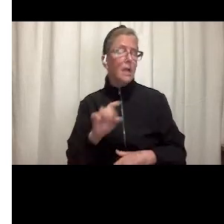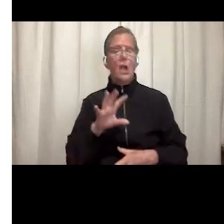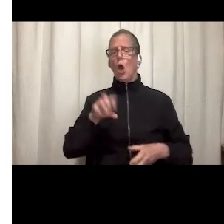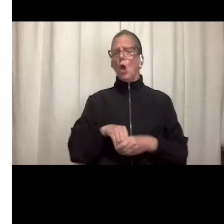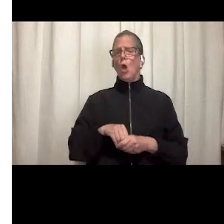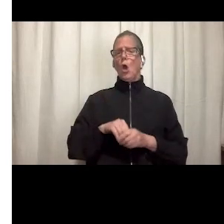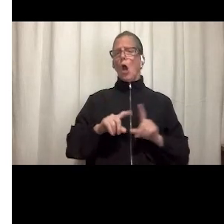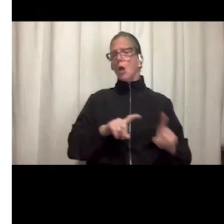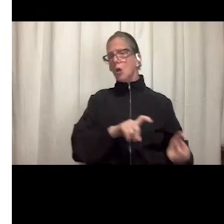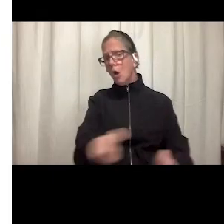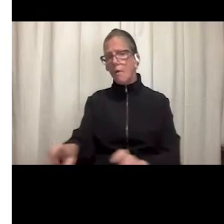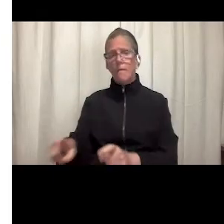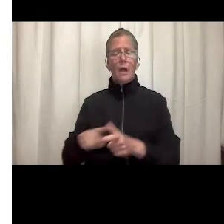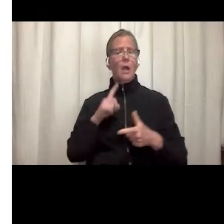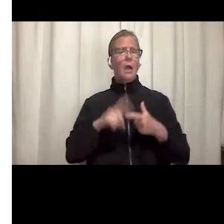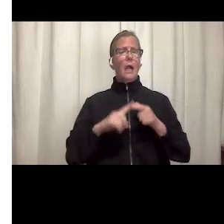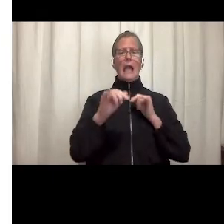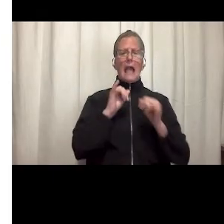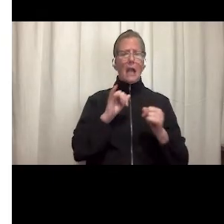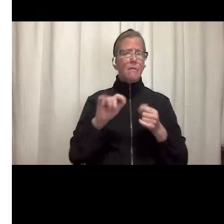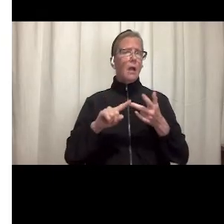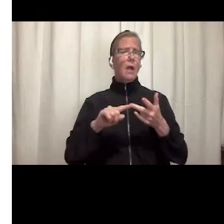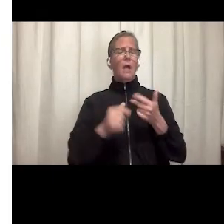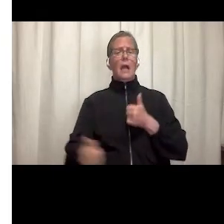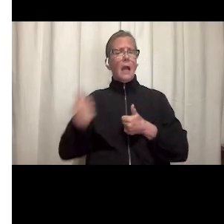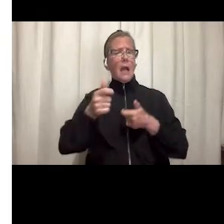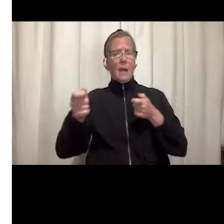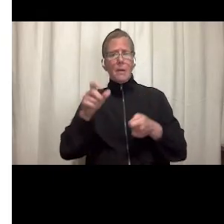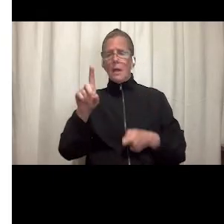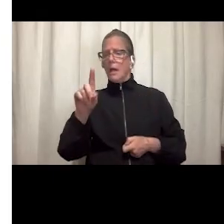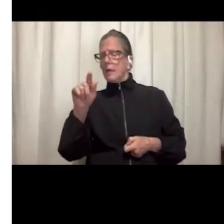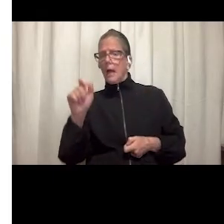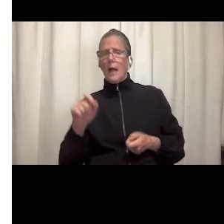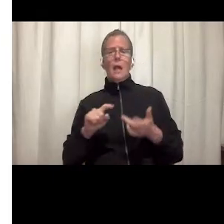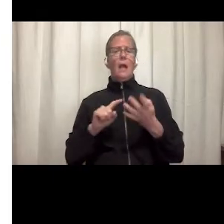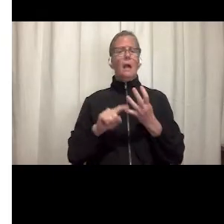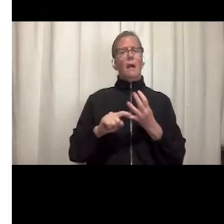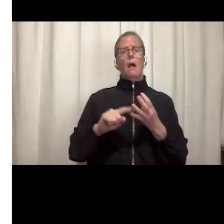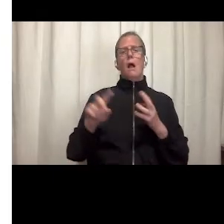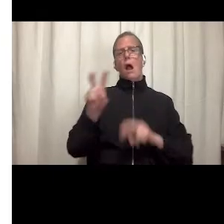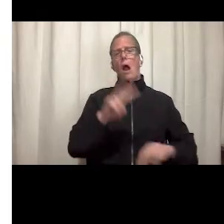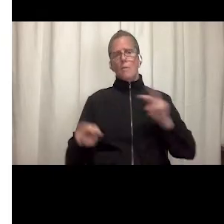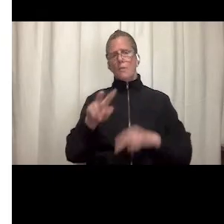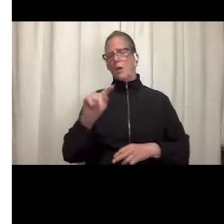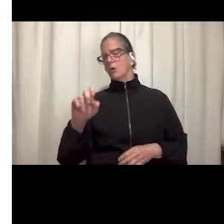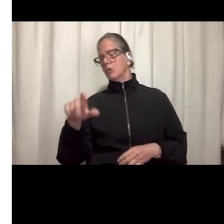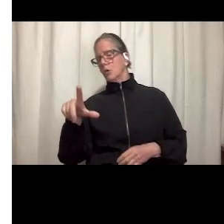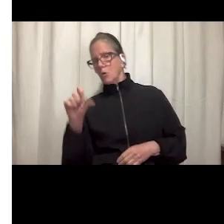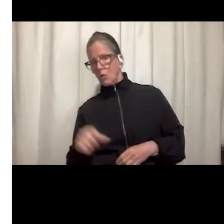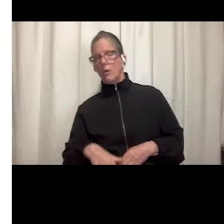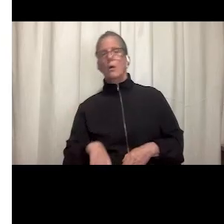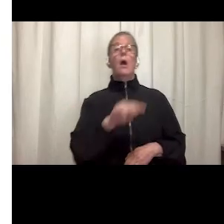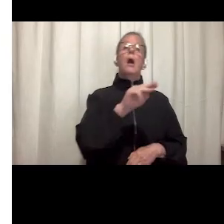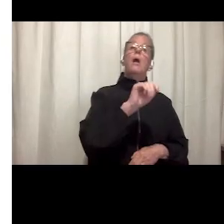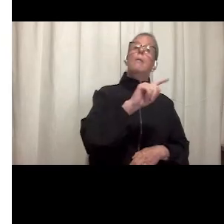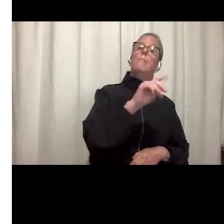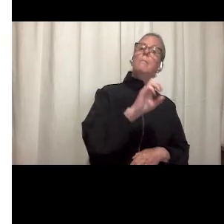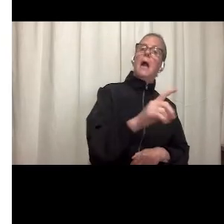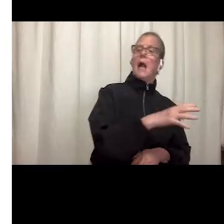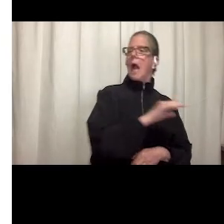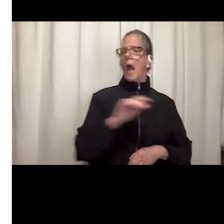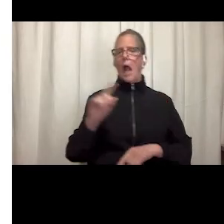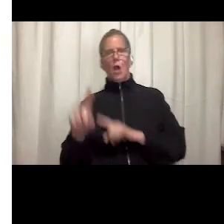interviews, administrative data, or observational tools. Your data collection methods should match your questions and